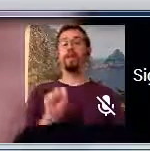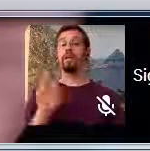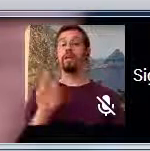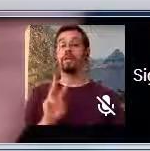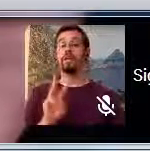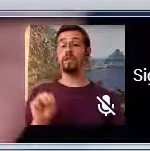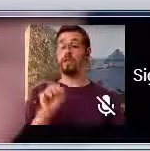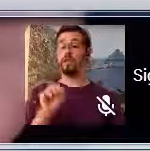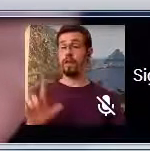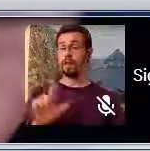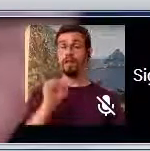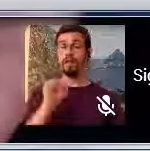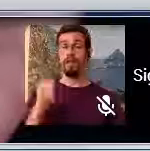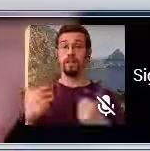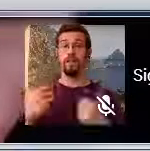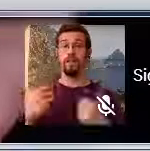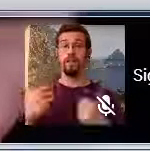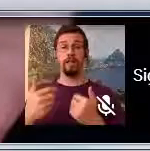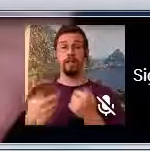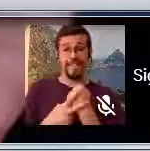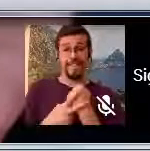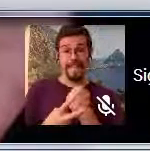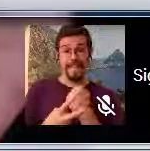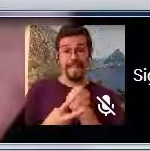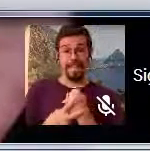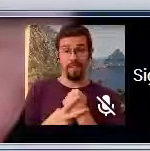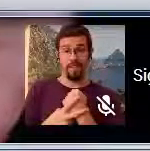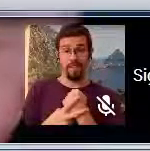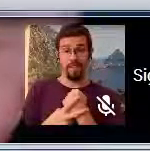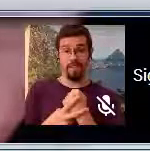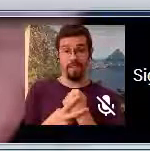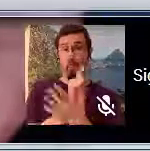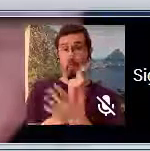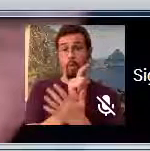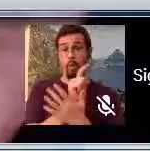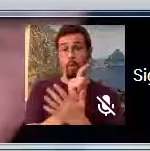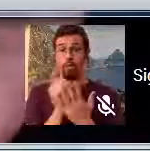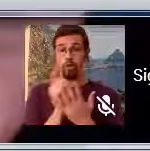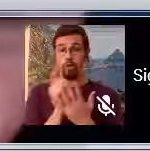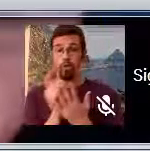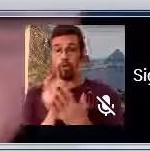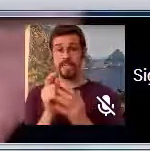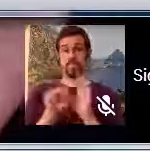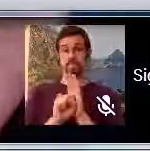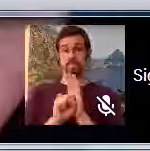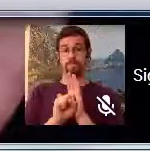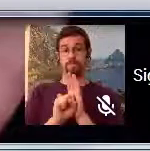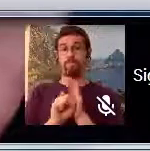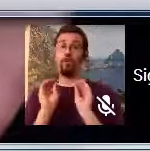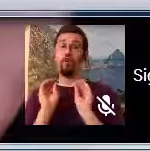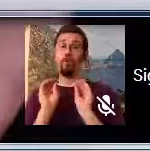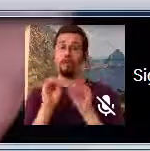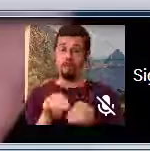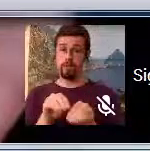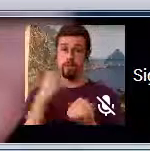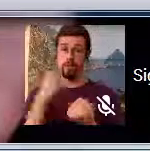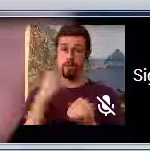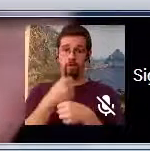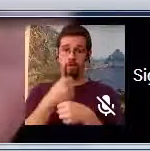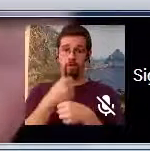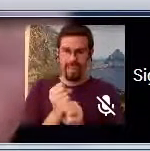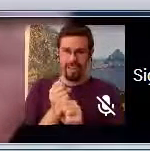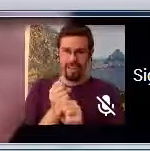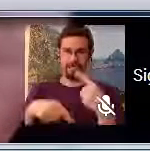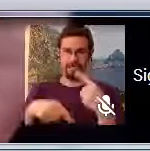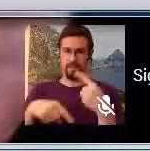SWML does not save any order in which the symbols are entered to create a sign. The symbols are